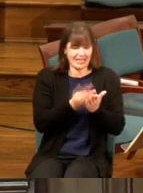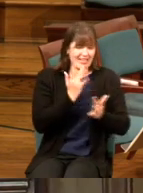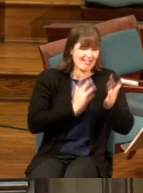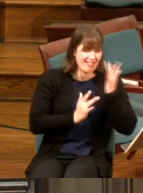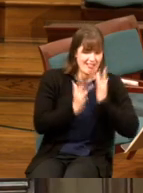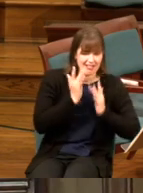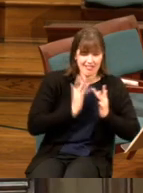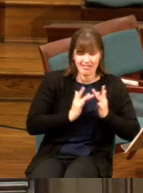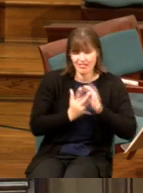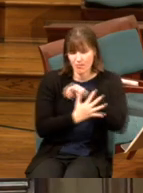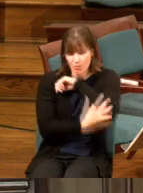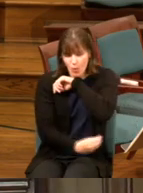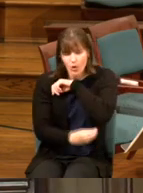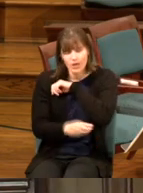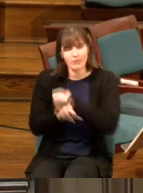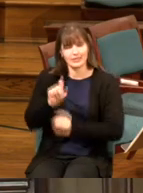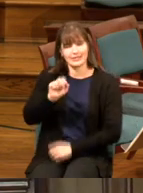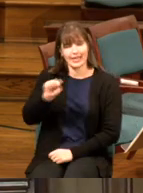rub together.